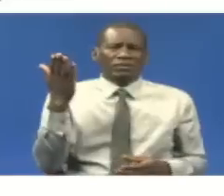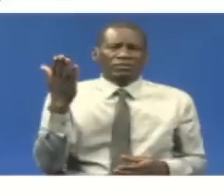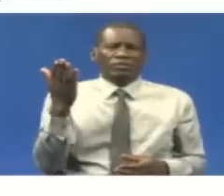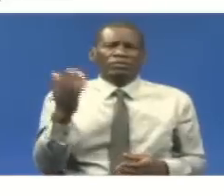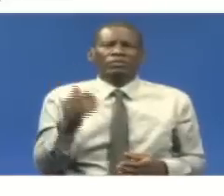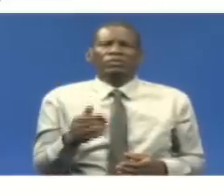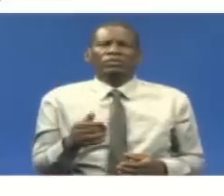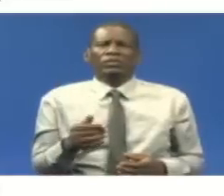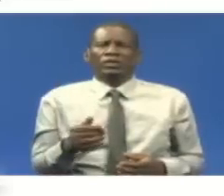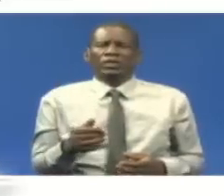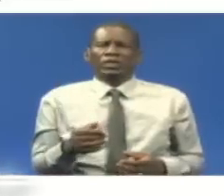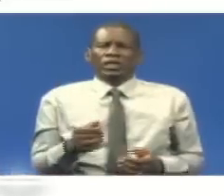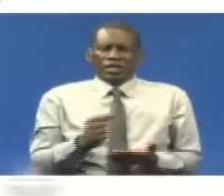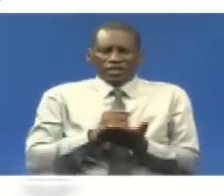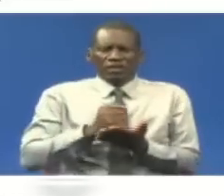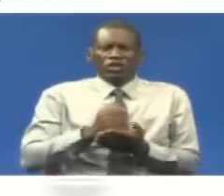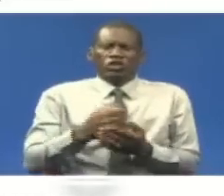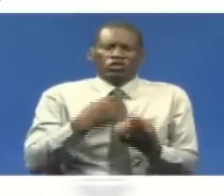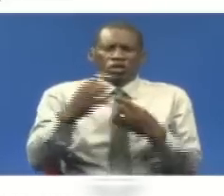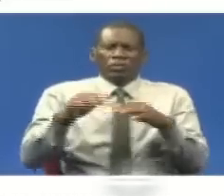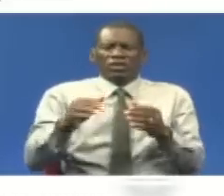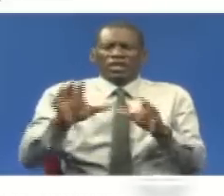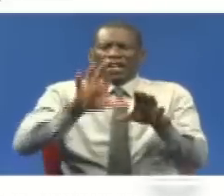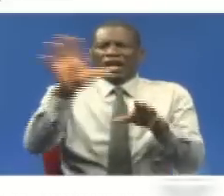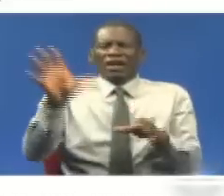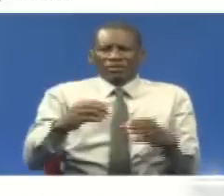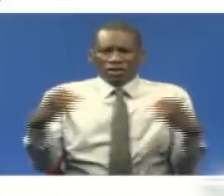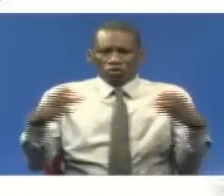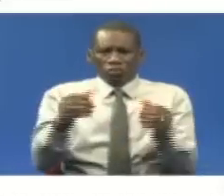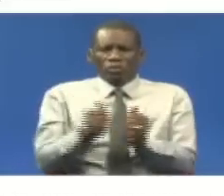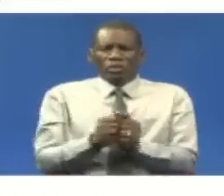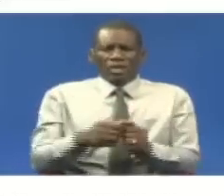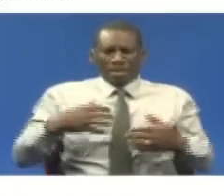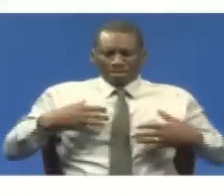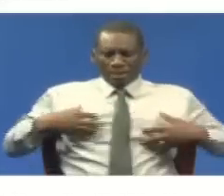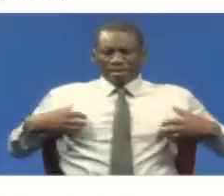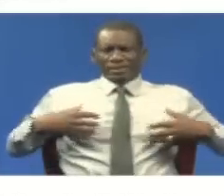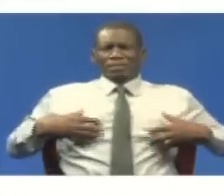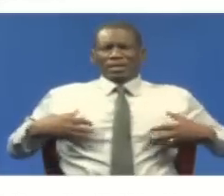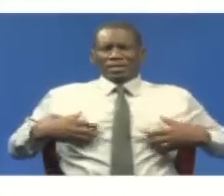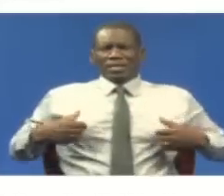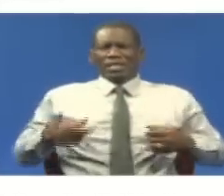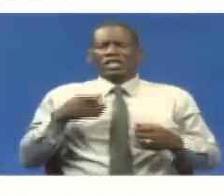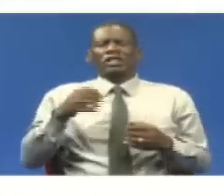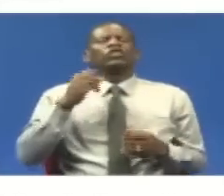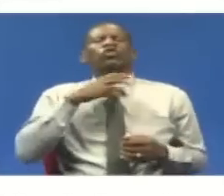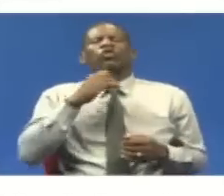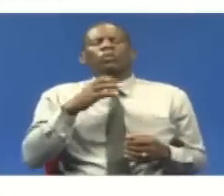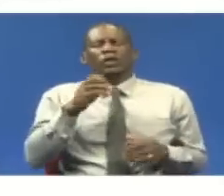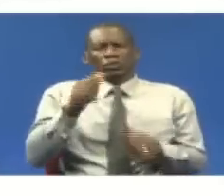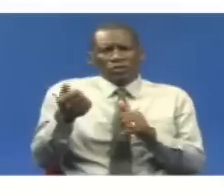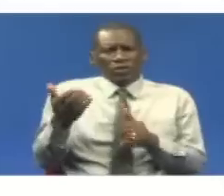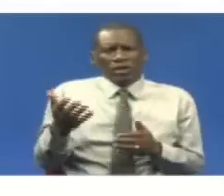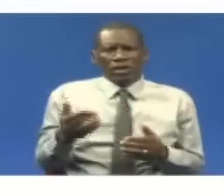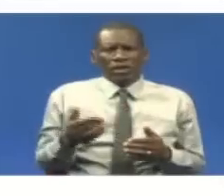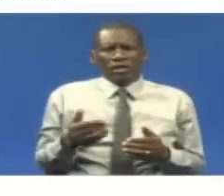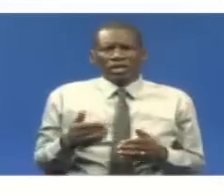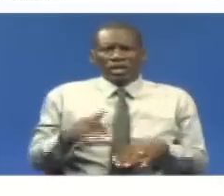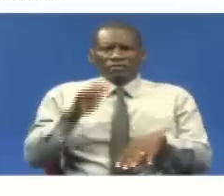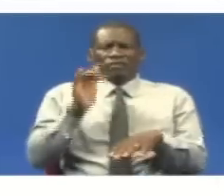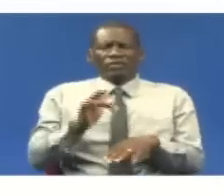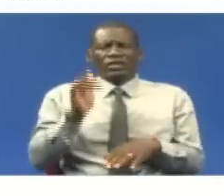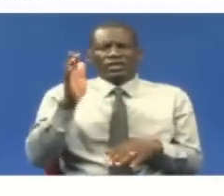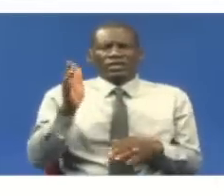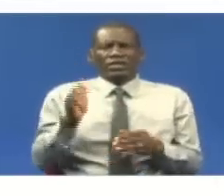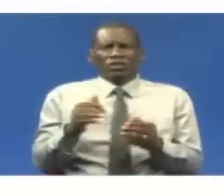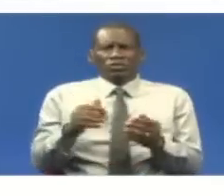Tigau, allegedly referred to the African group with the monkey slur. The outrage that has been sparked is significant, with